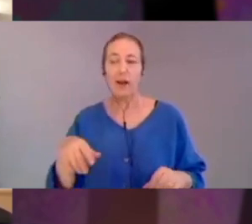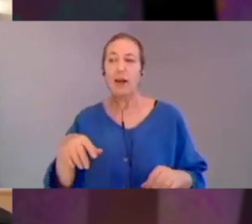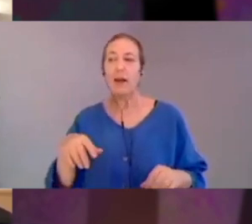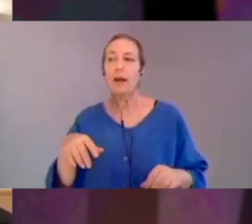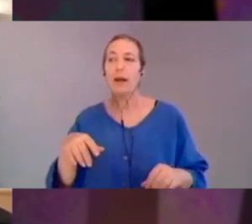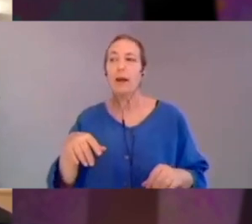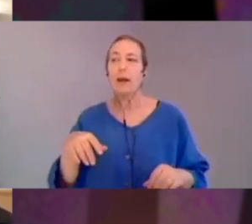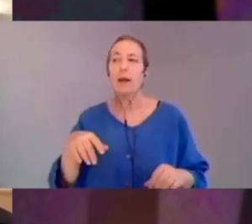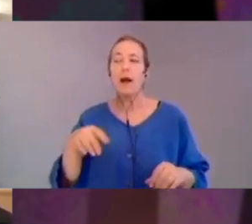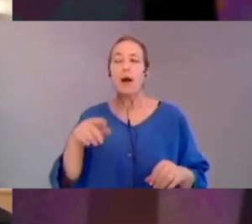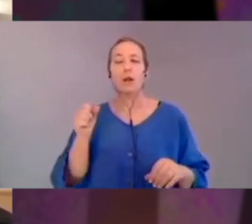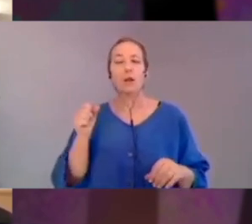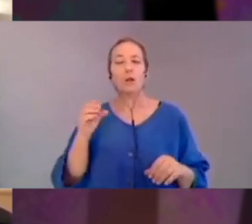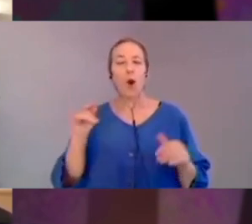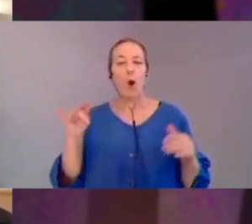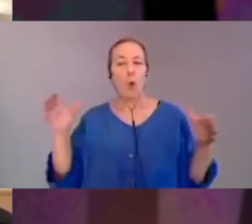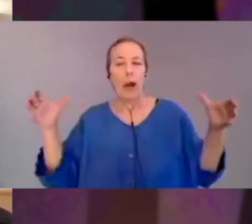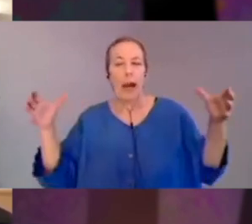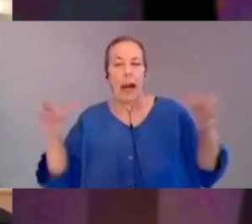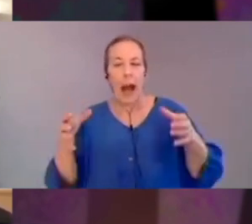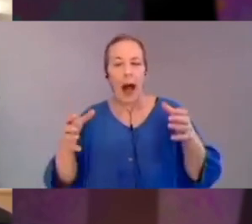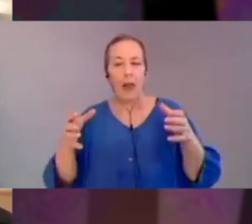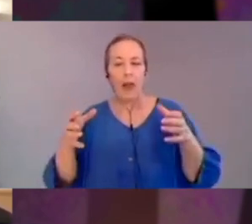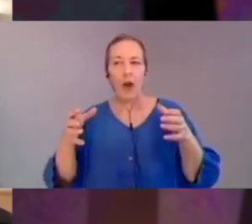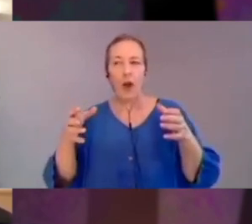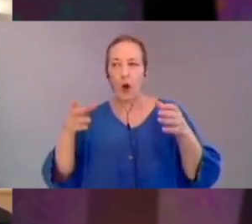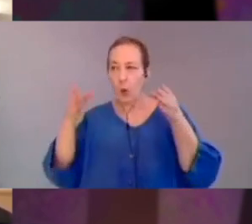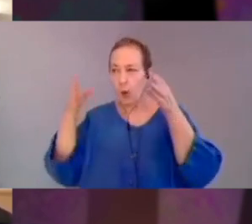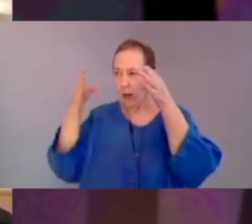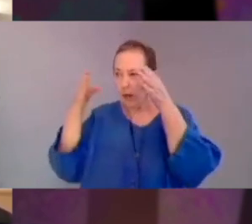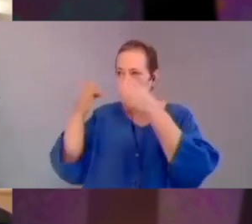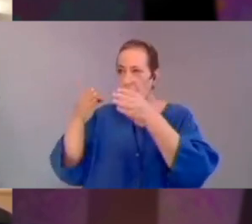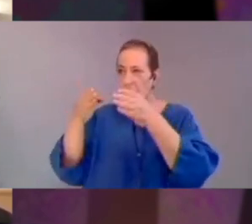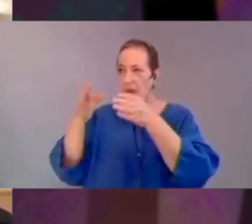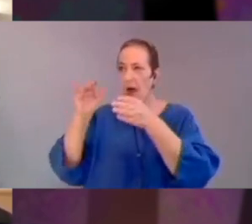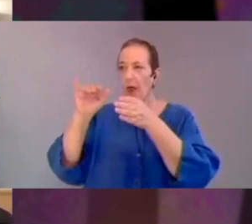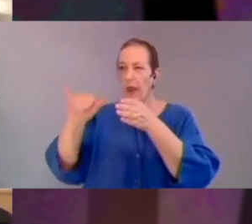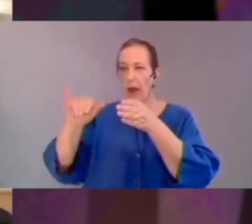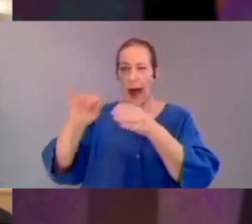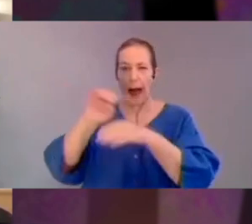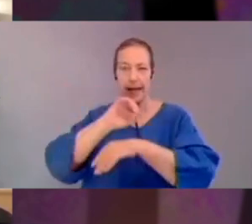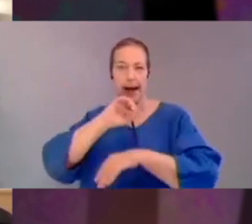cipher, around the collective energy of